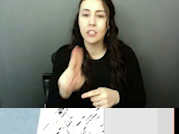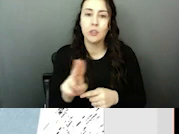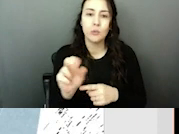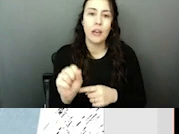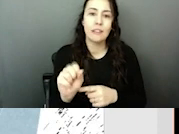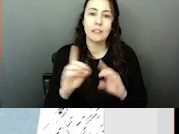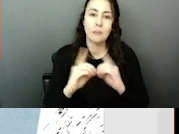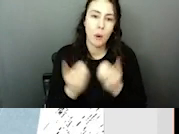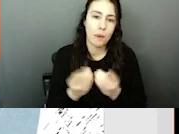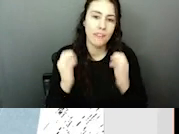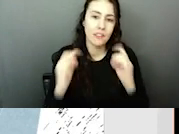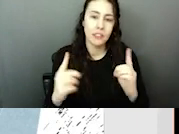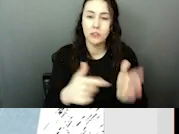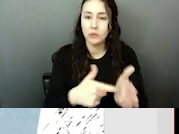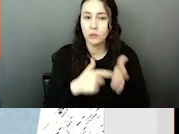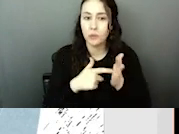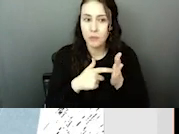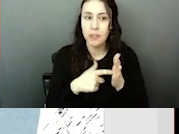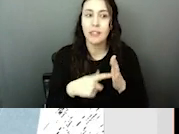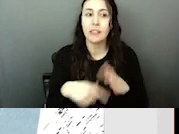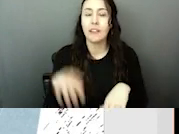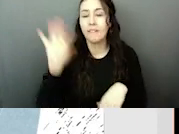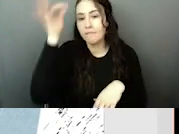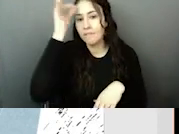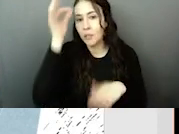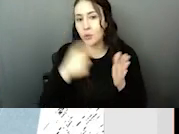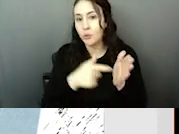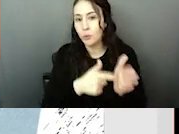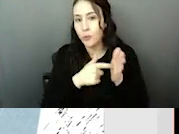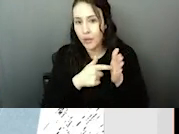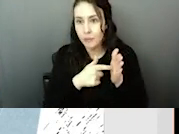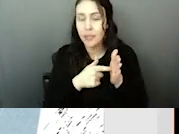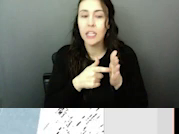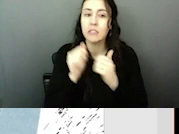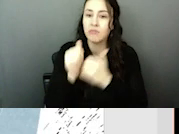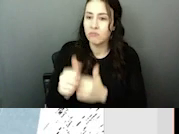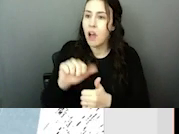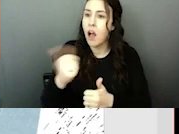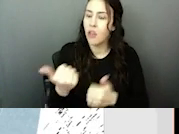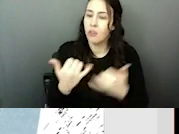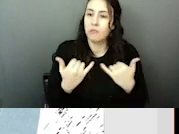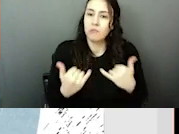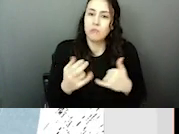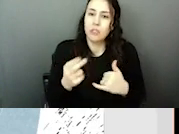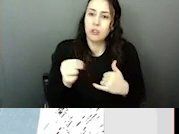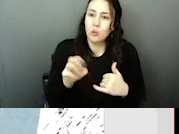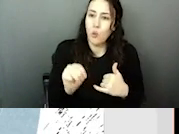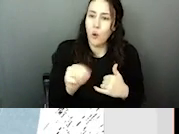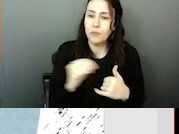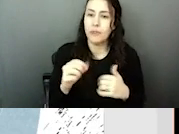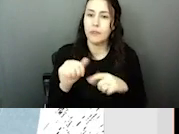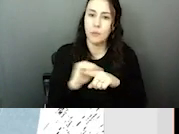regulations. So they're in line with the federal requirements. They're in line with other current norms and practices within U.S.